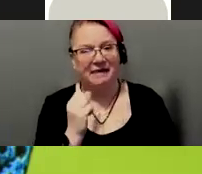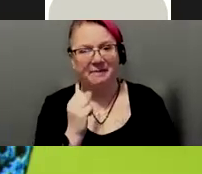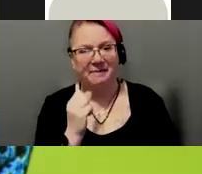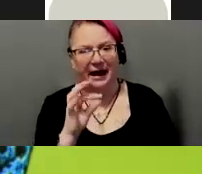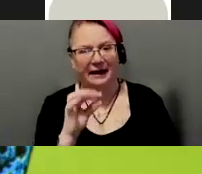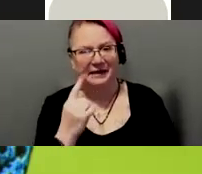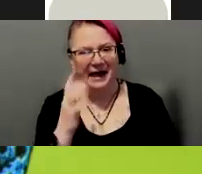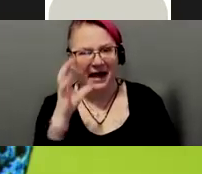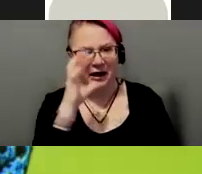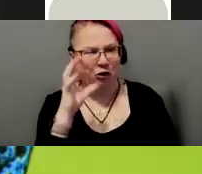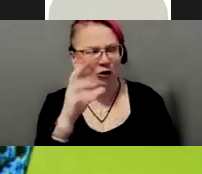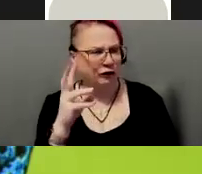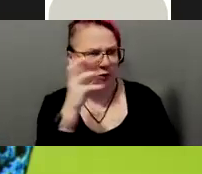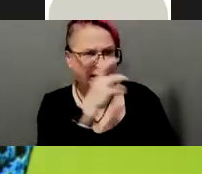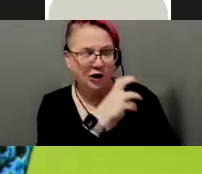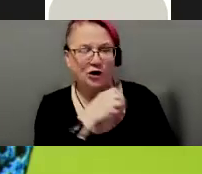weird.